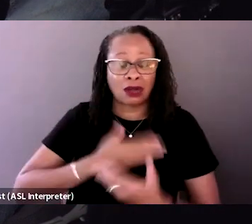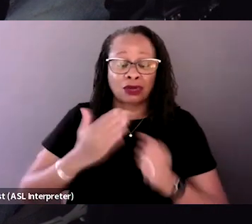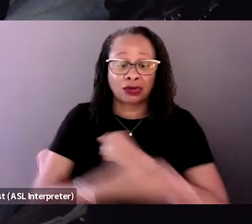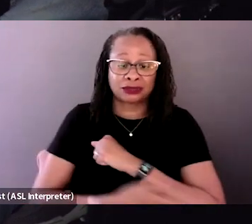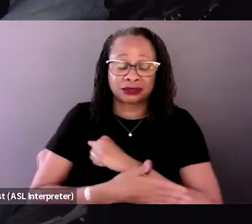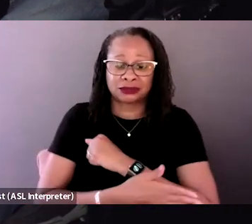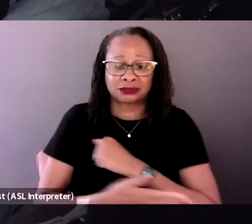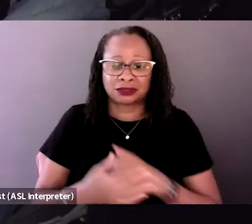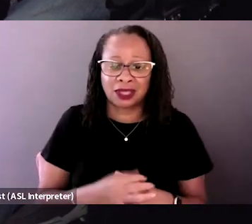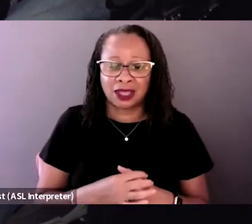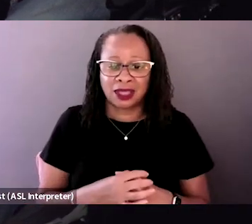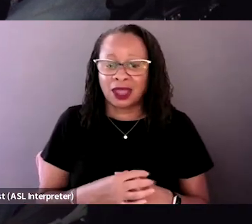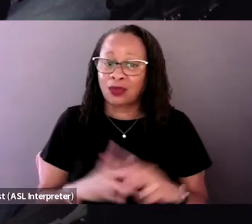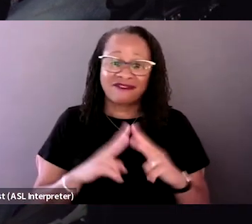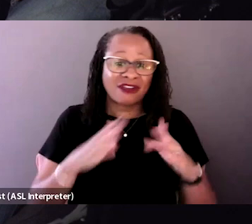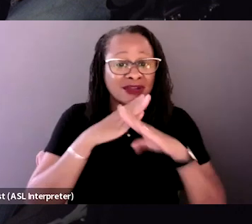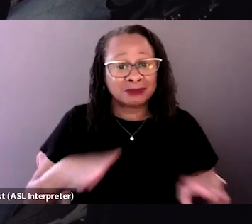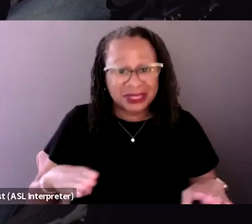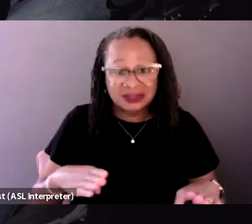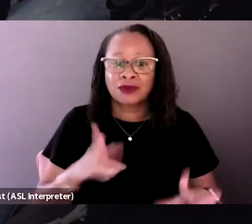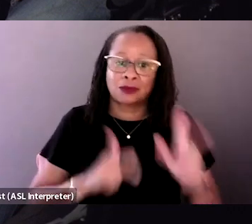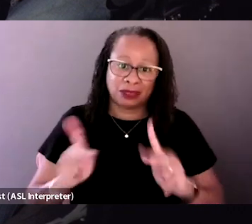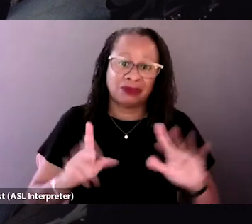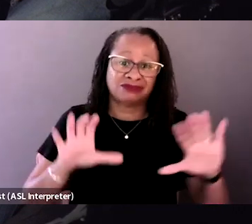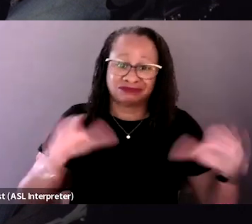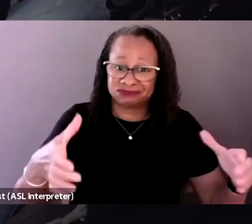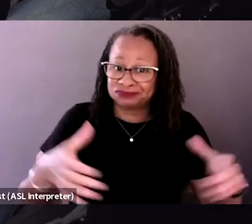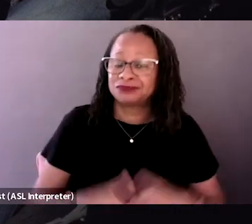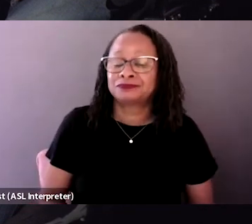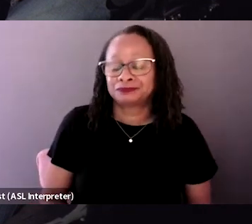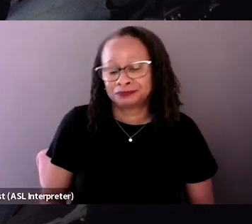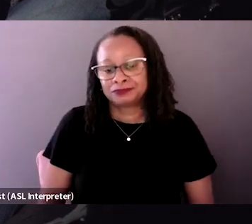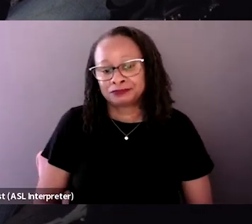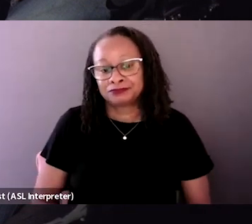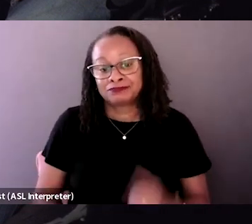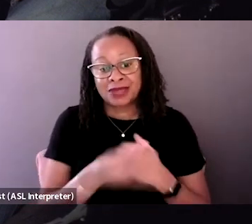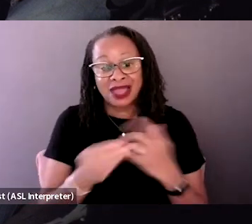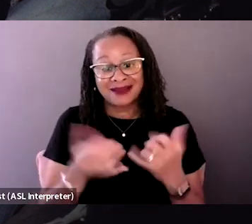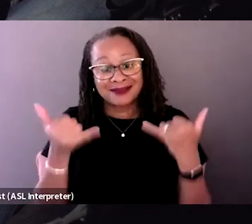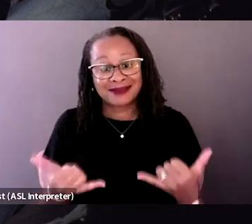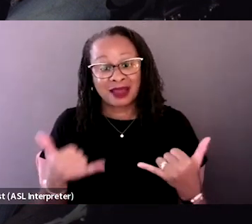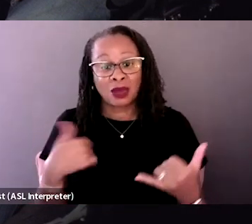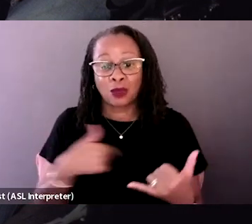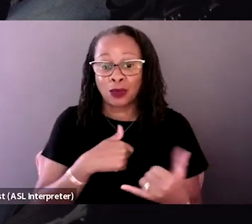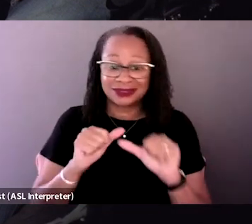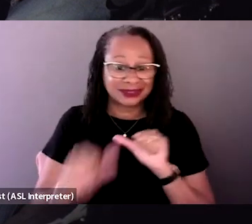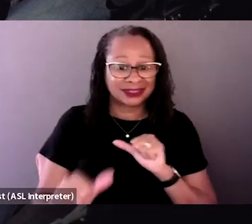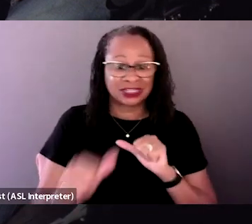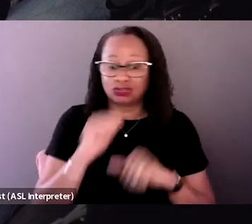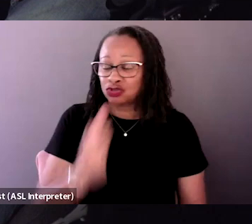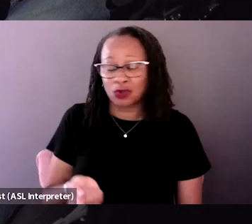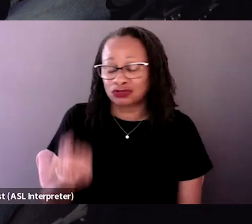ideas. We are really peaceful people. And now